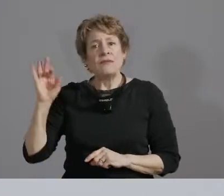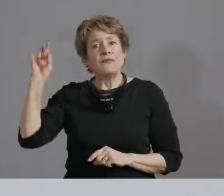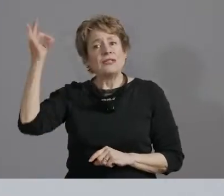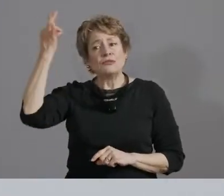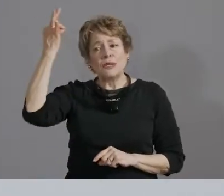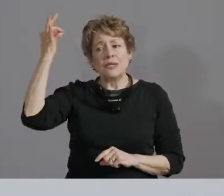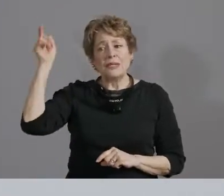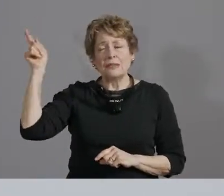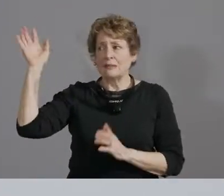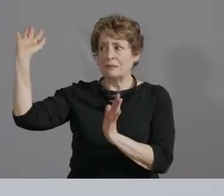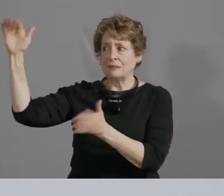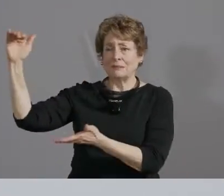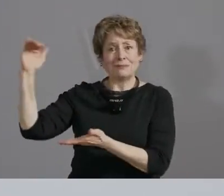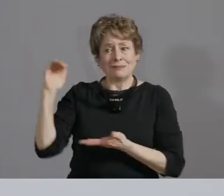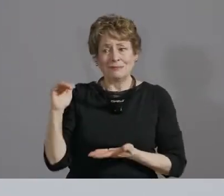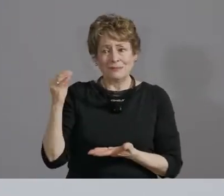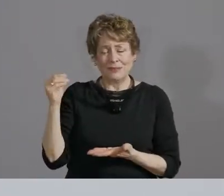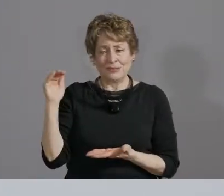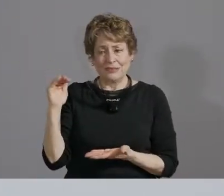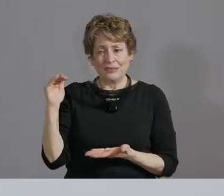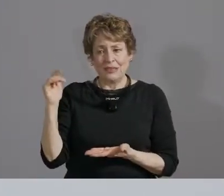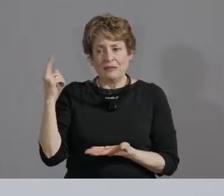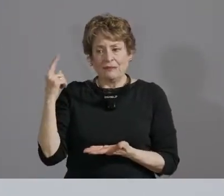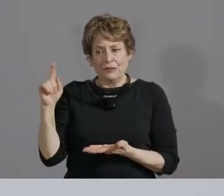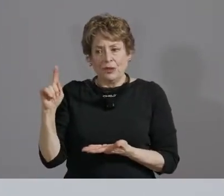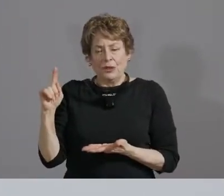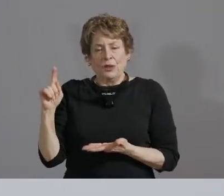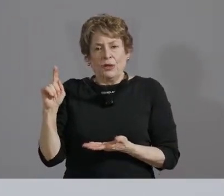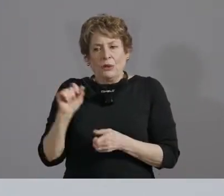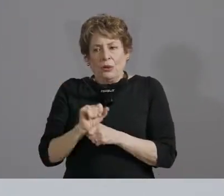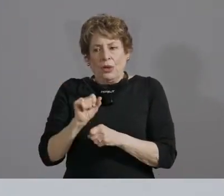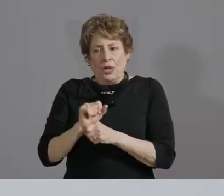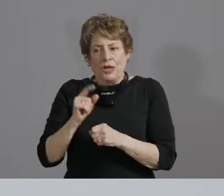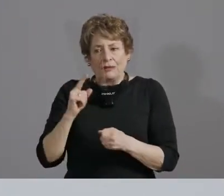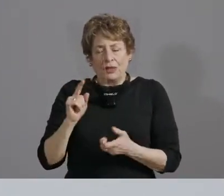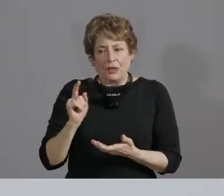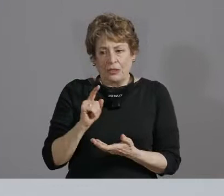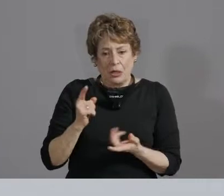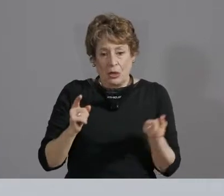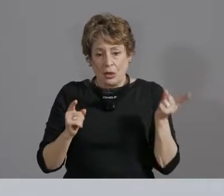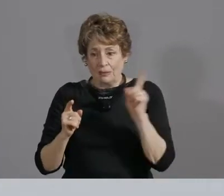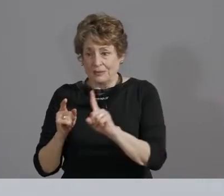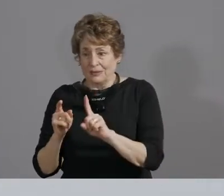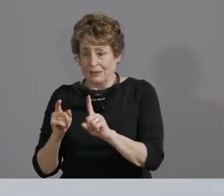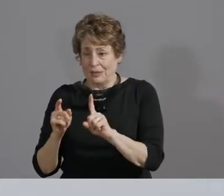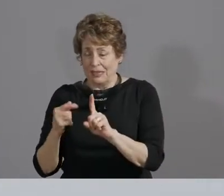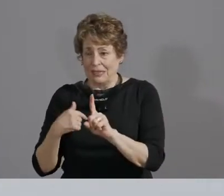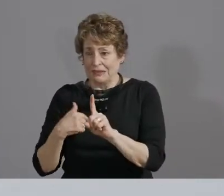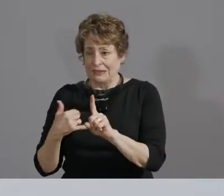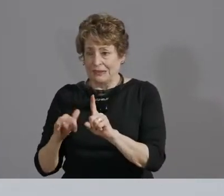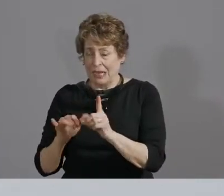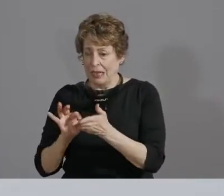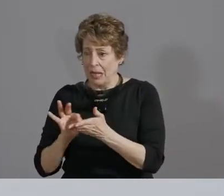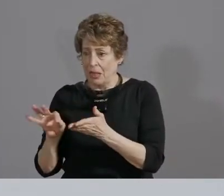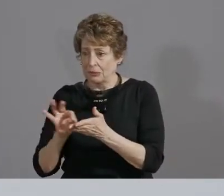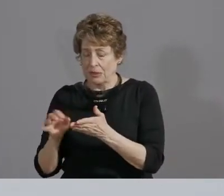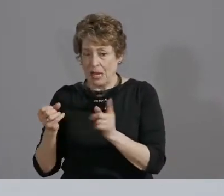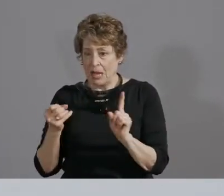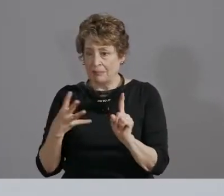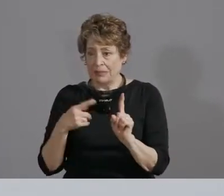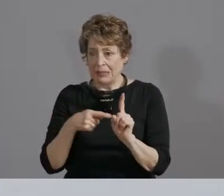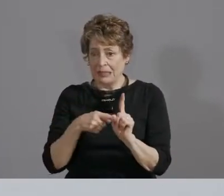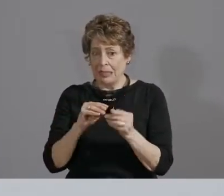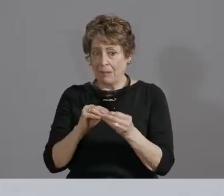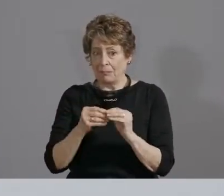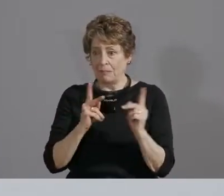those who end up going to those local pharmacies to get their vaccines? Will we still keep track of that data? Because I assume a lot